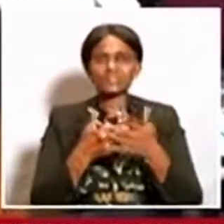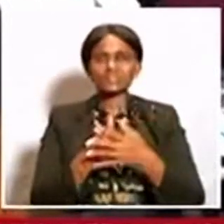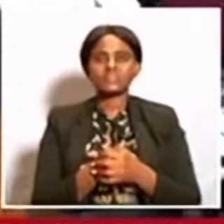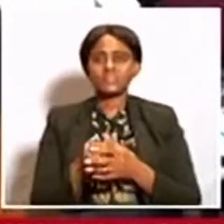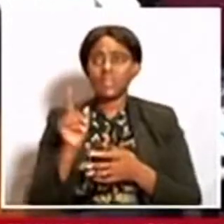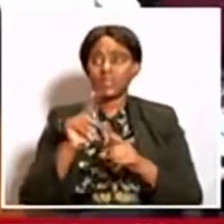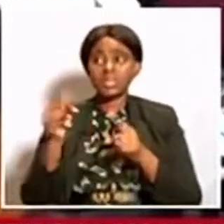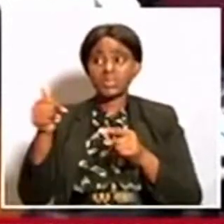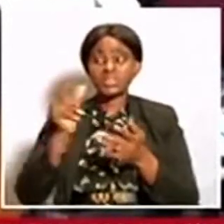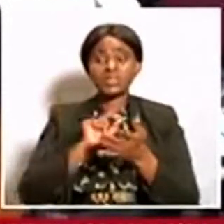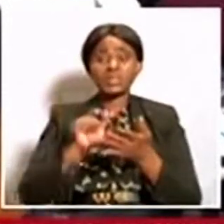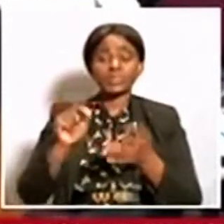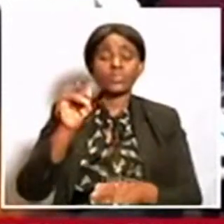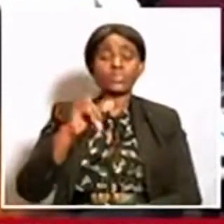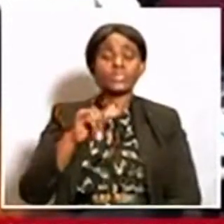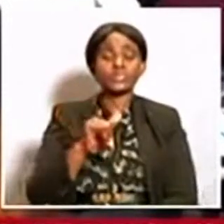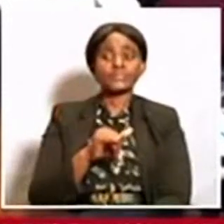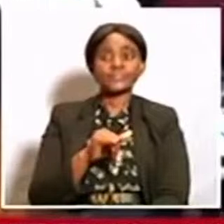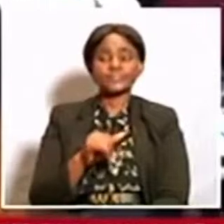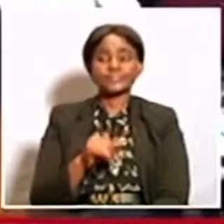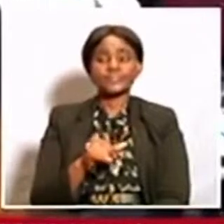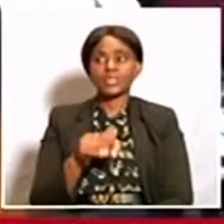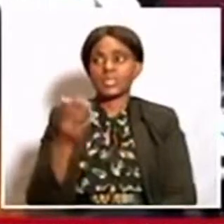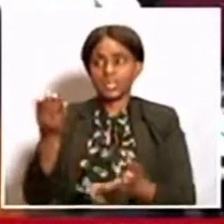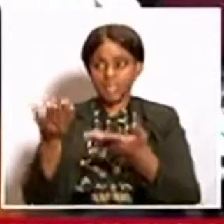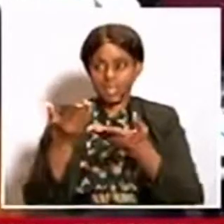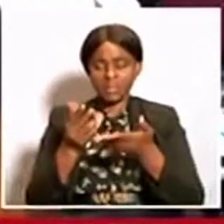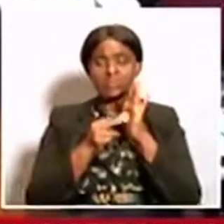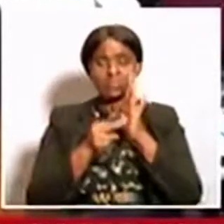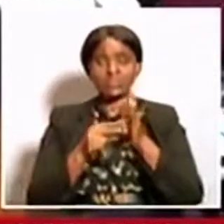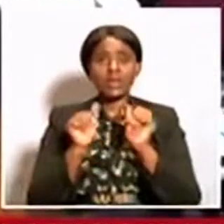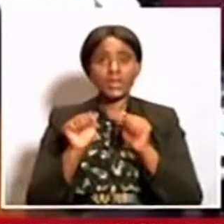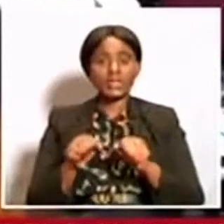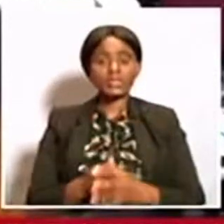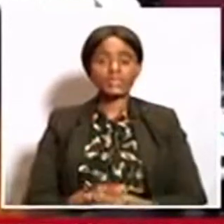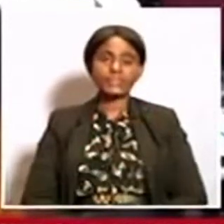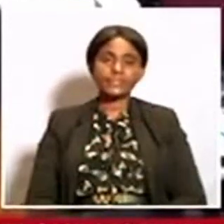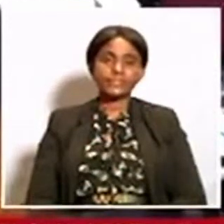you wrote? Yes. Can you avail that document?